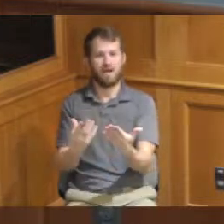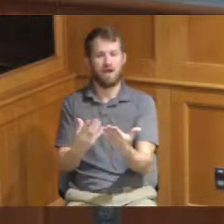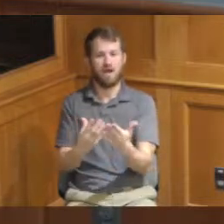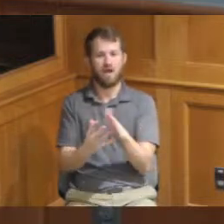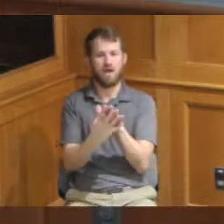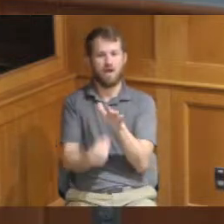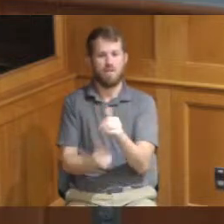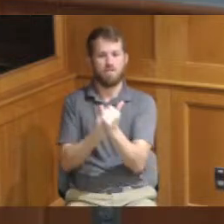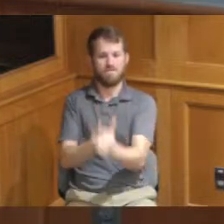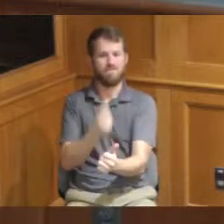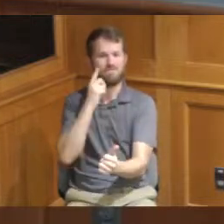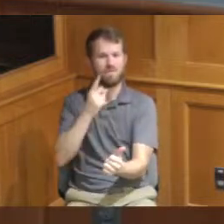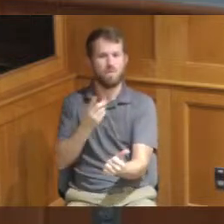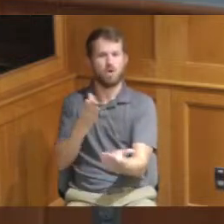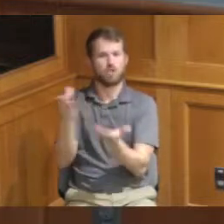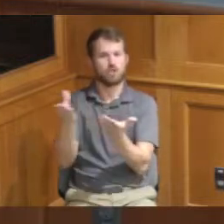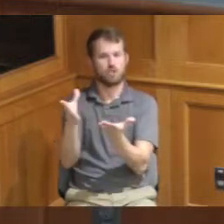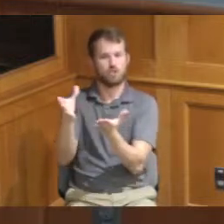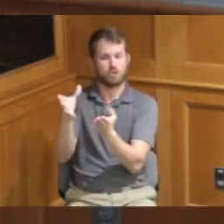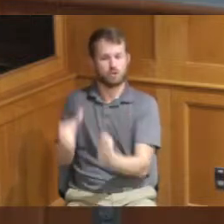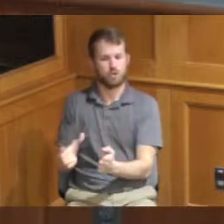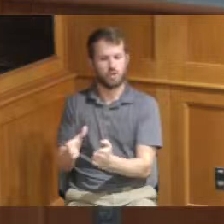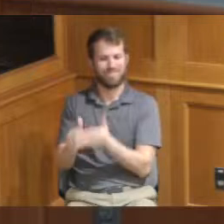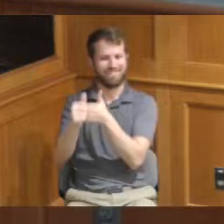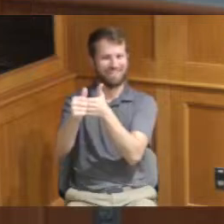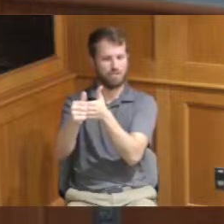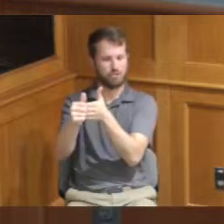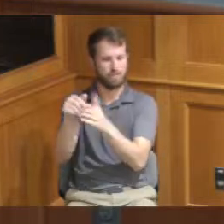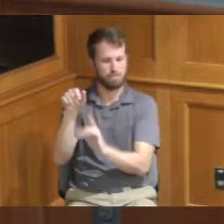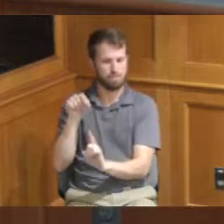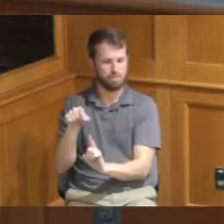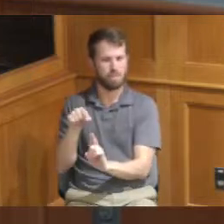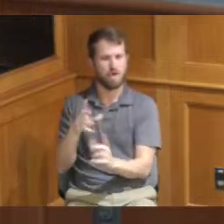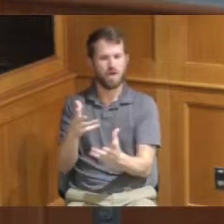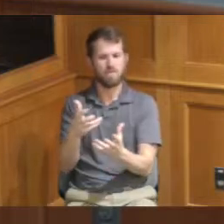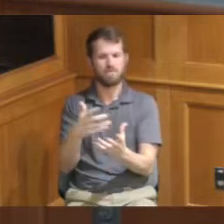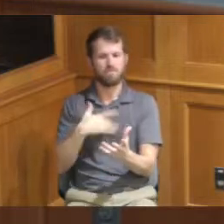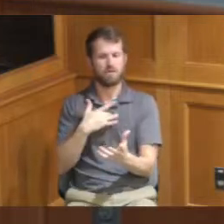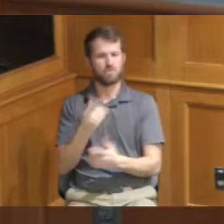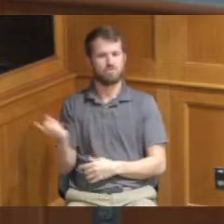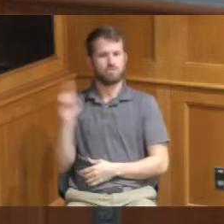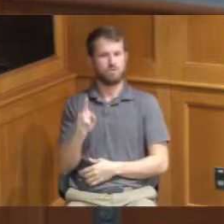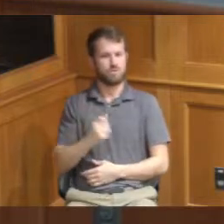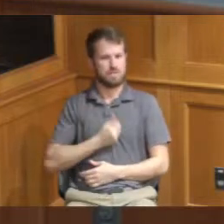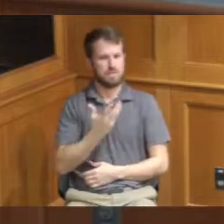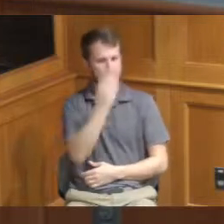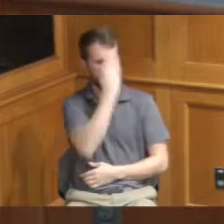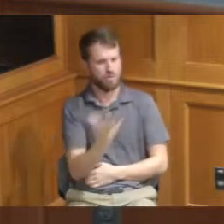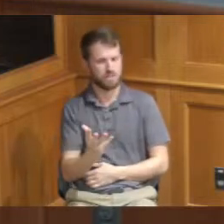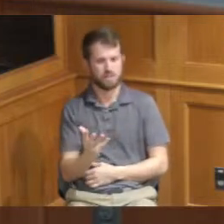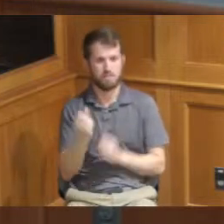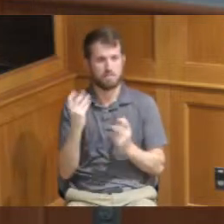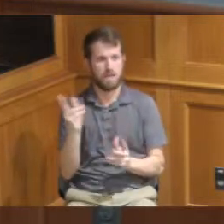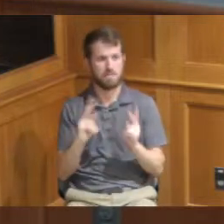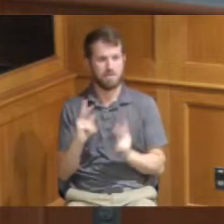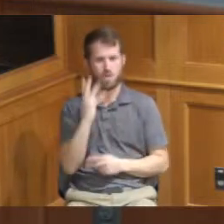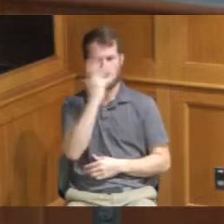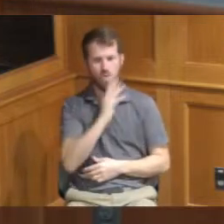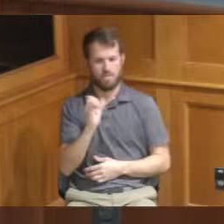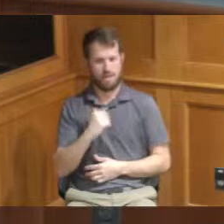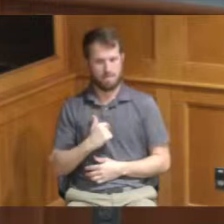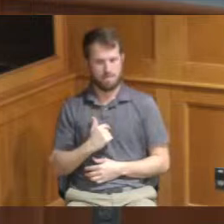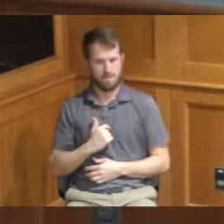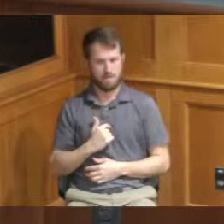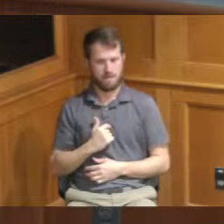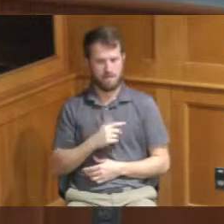servant leadership. I felt the need to come before you and really express that because there aren't many people that look like me in